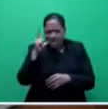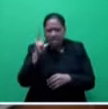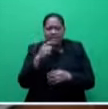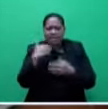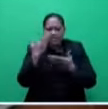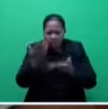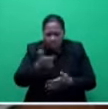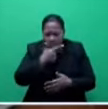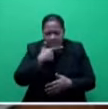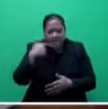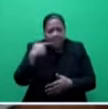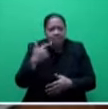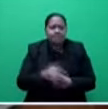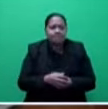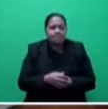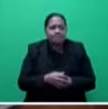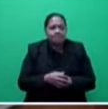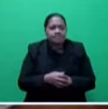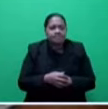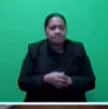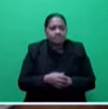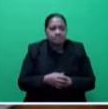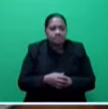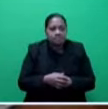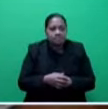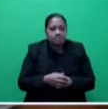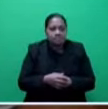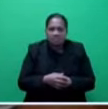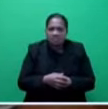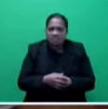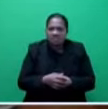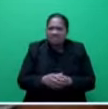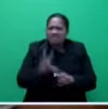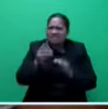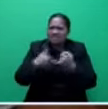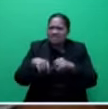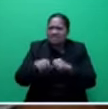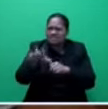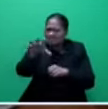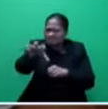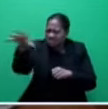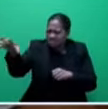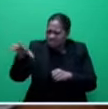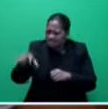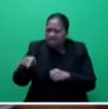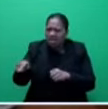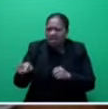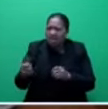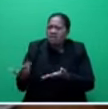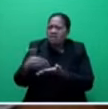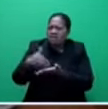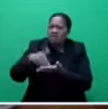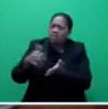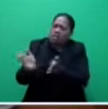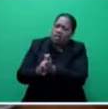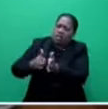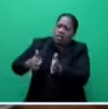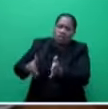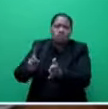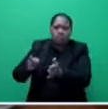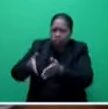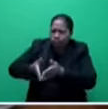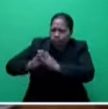the remoteness of Yadata, Kodoma and Laudala is adding to the delay of the rehabilitation progress and, of course, delaying our efforts